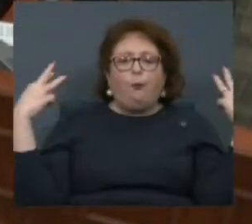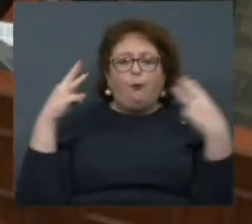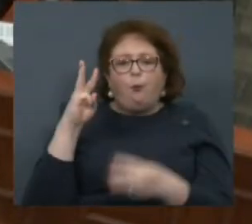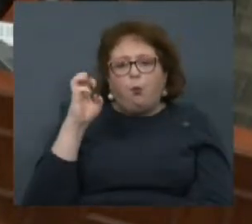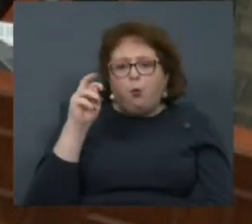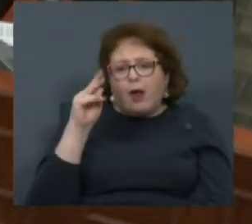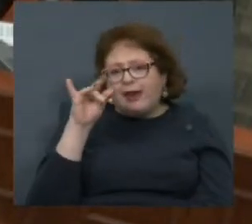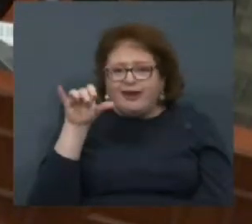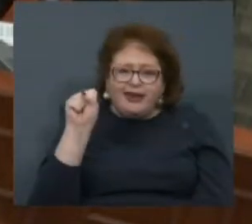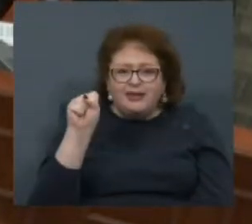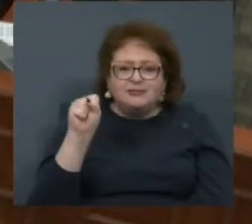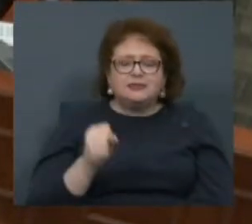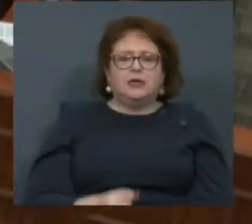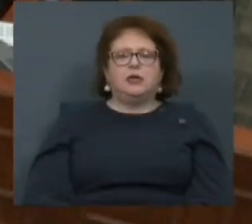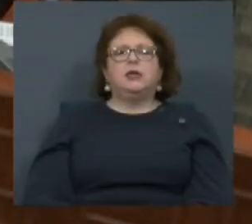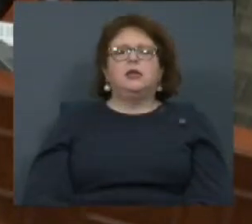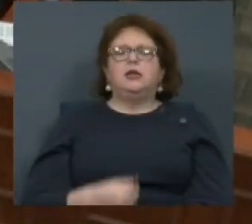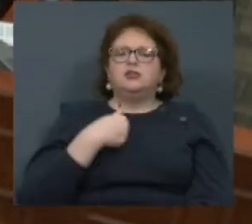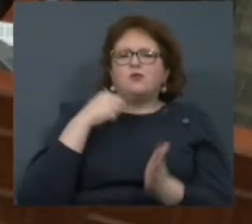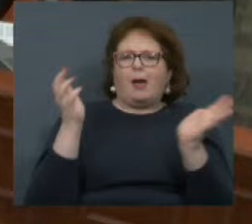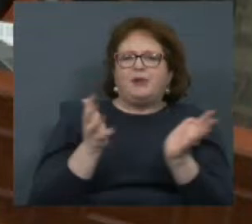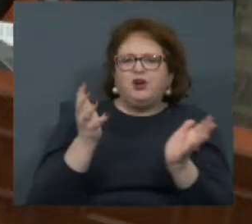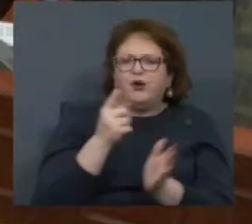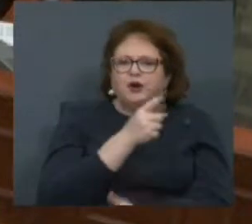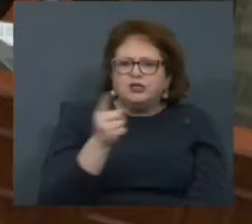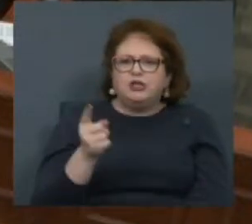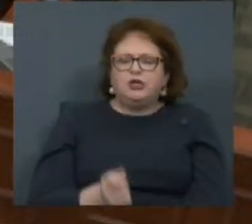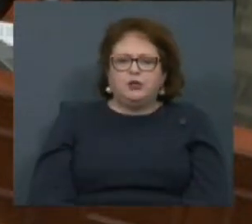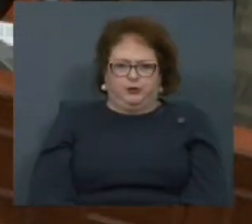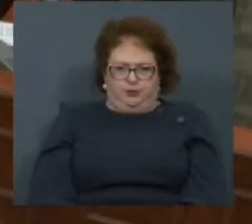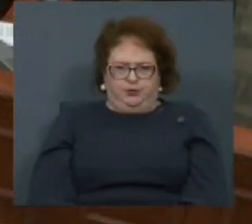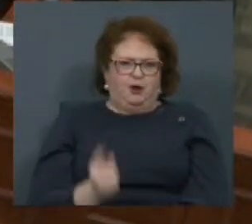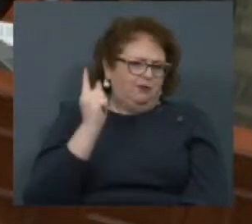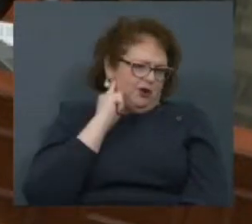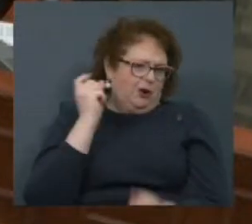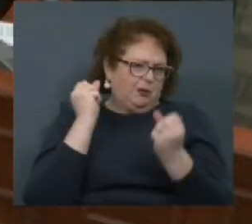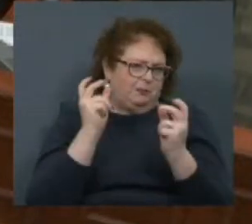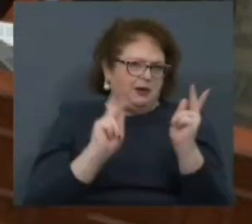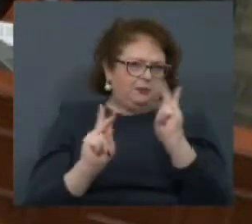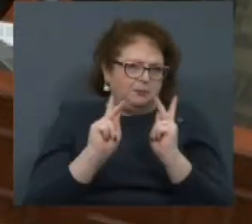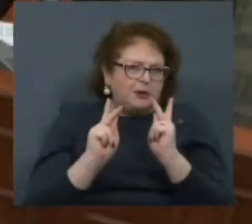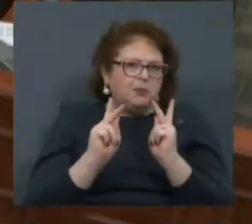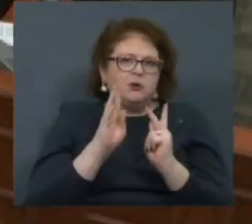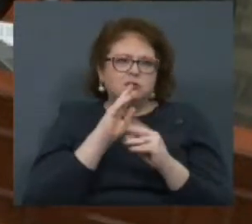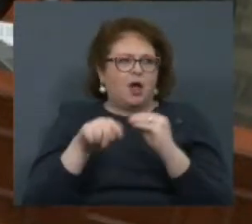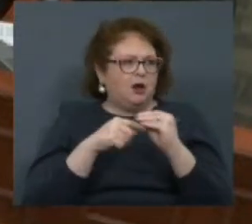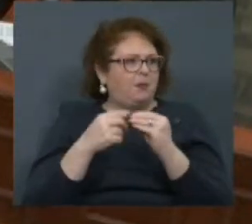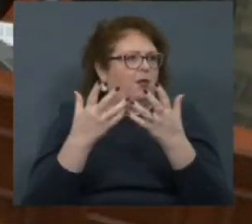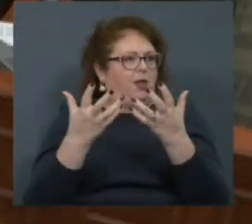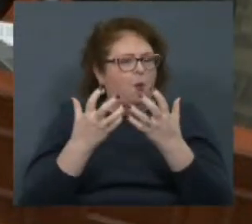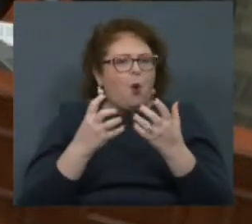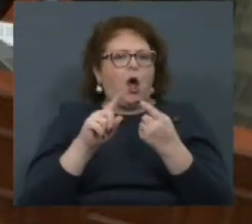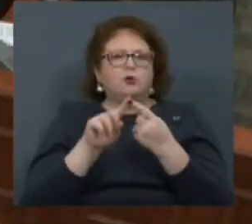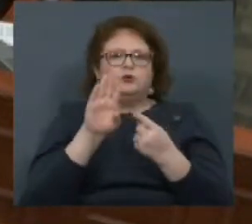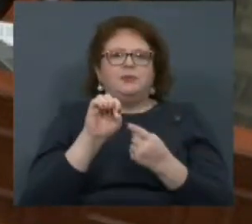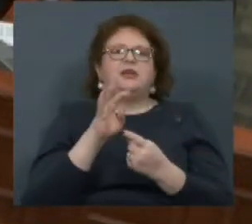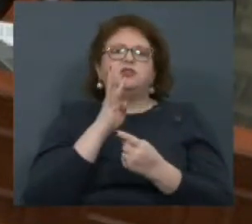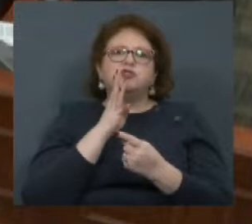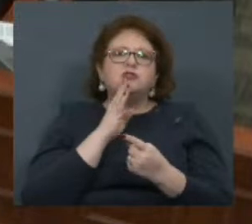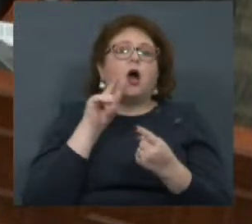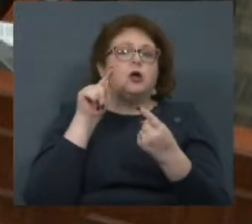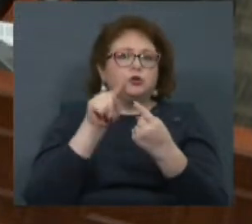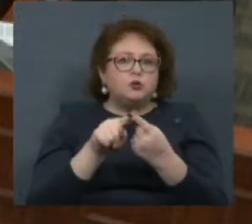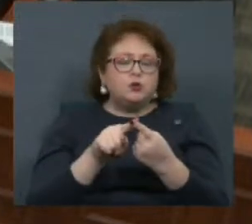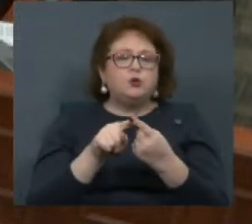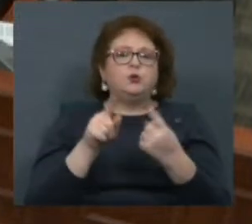And so I'm encouraging, if you want, I've heard a lot of people here talk about wanting to be talked to, right? Wanting people to come to your